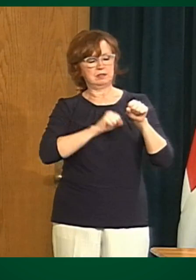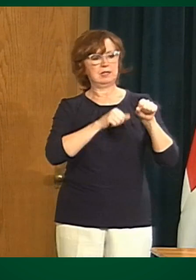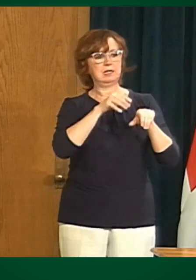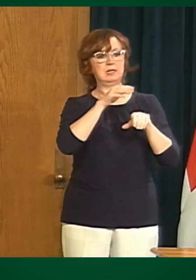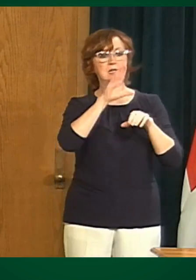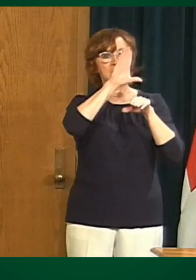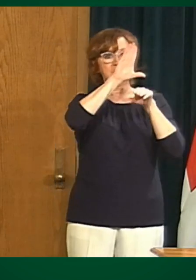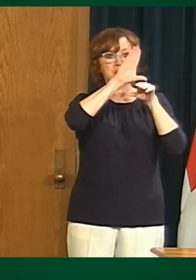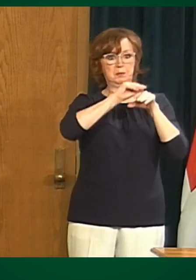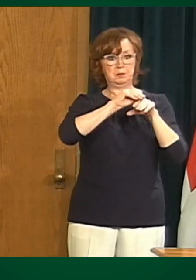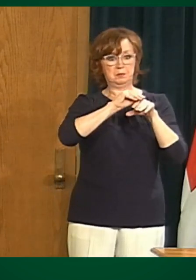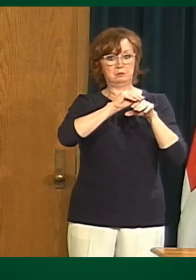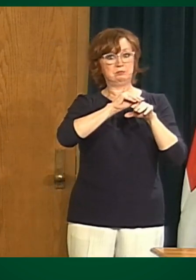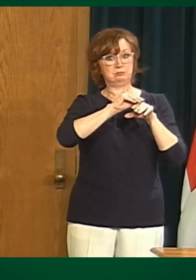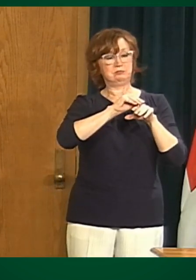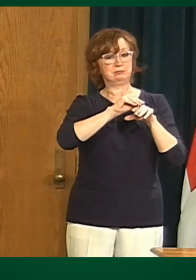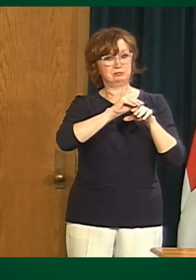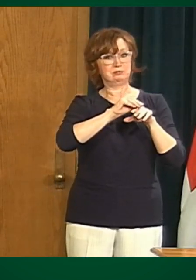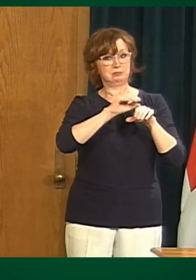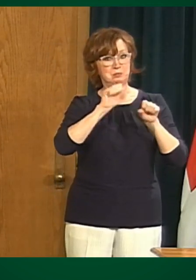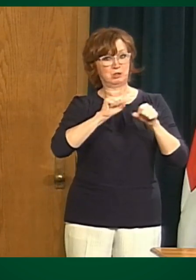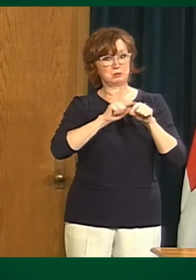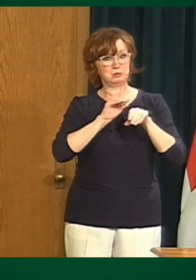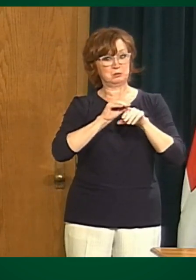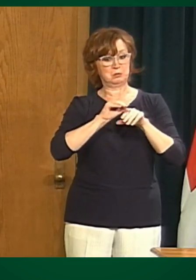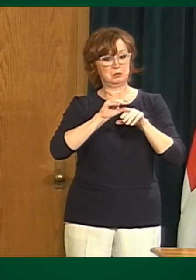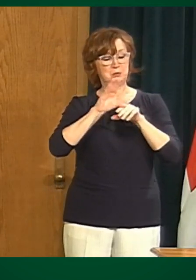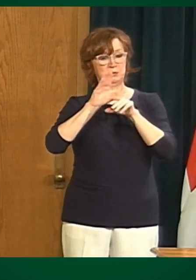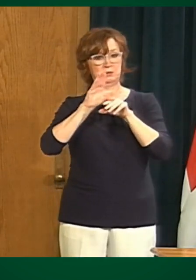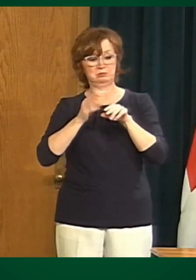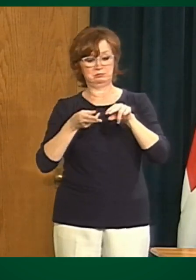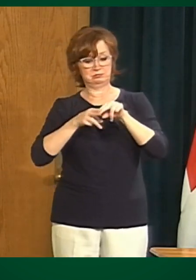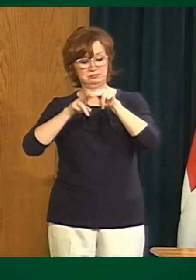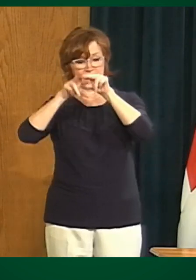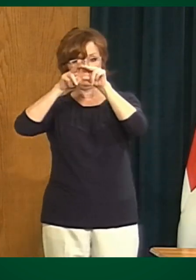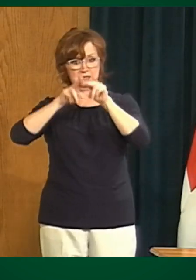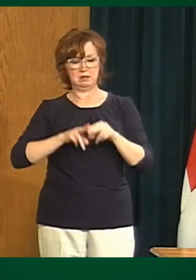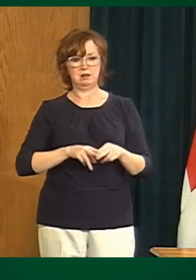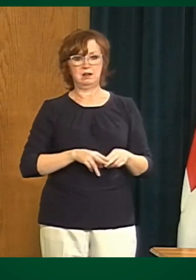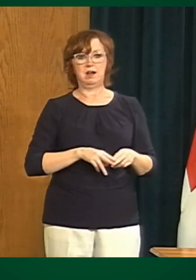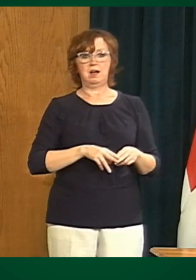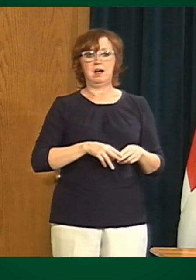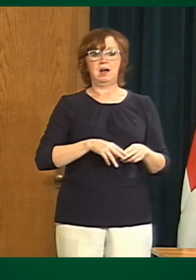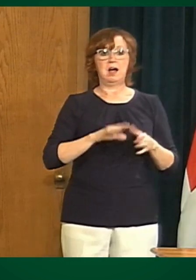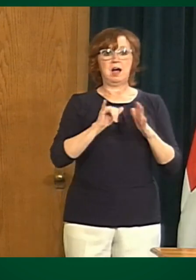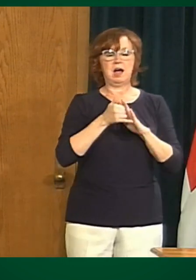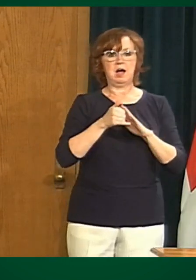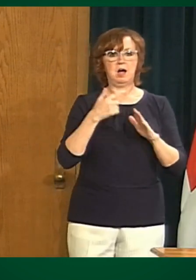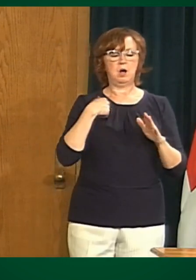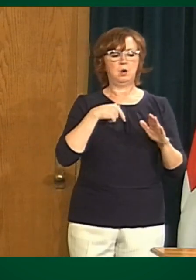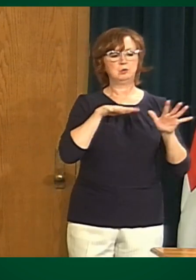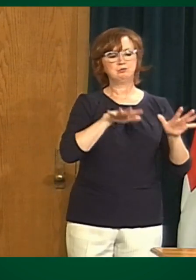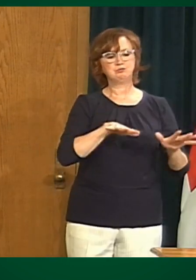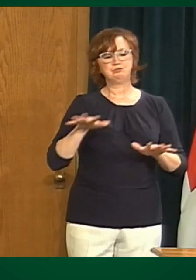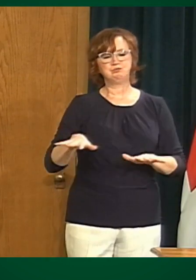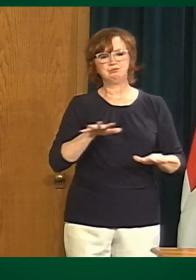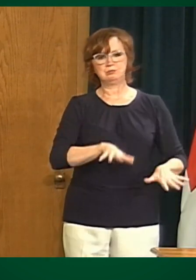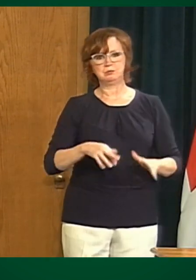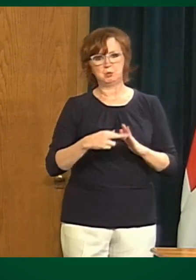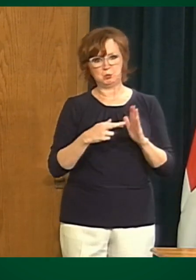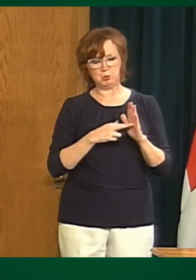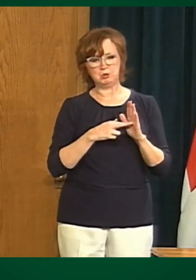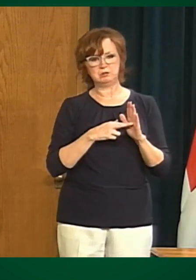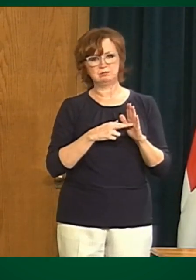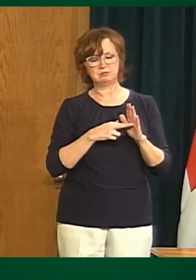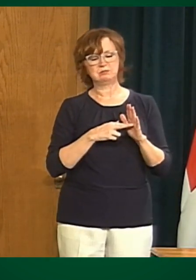is flat, if you let your guard down as an individual, as a family, as a community, it comes back with a vengeance. And so we have